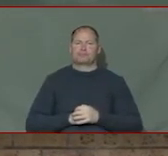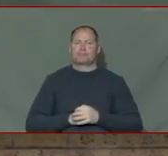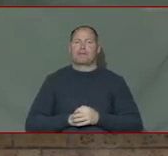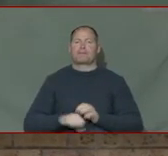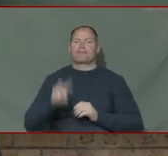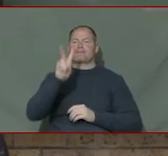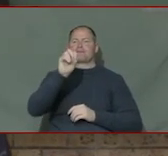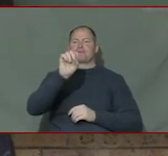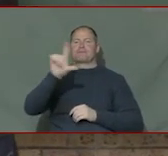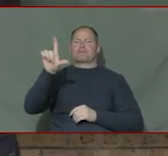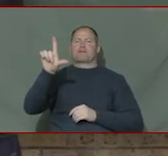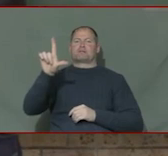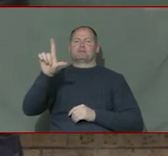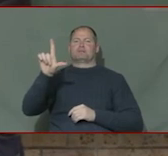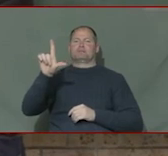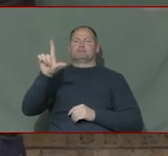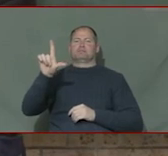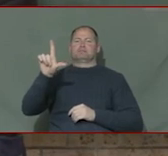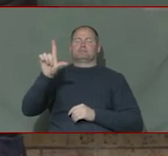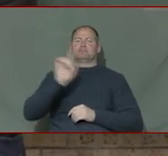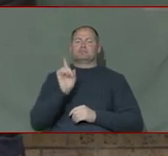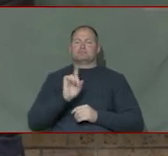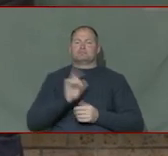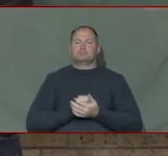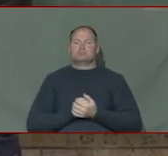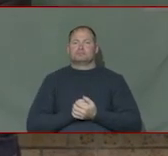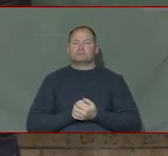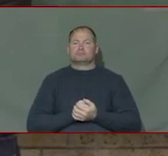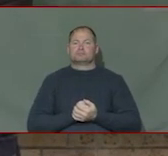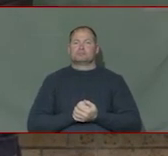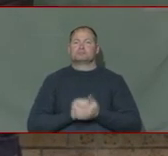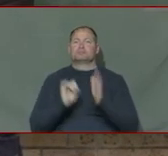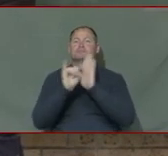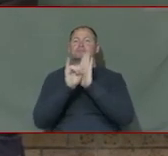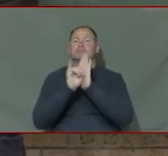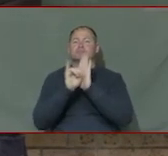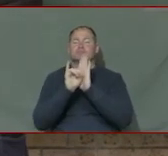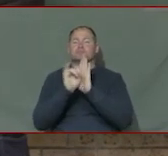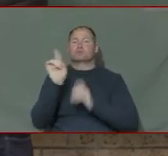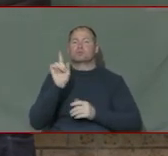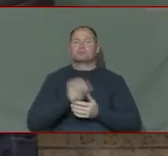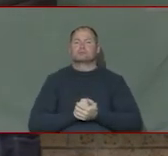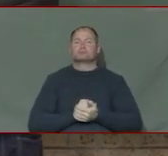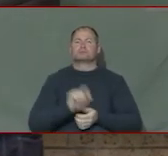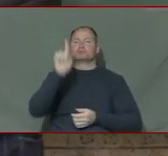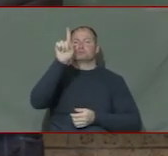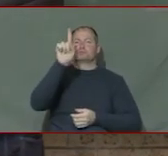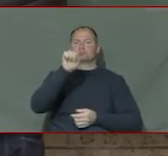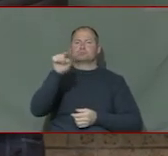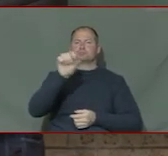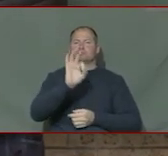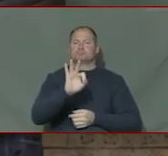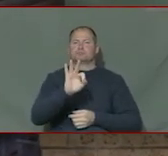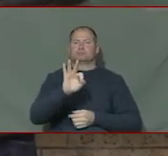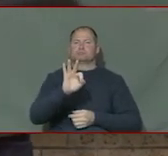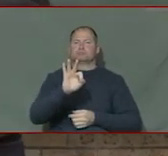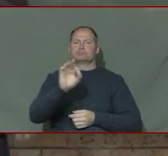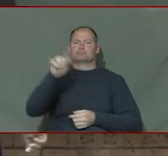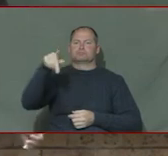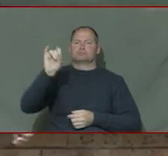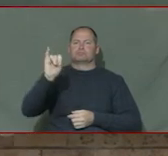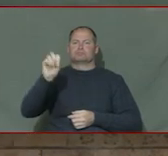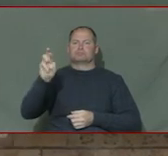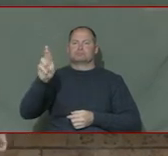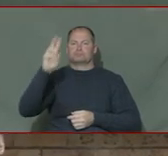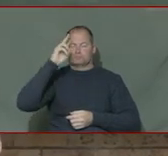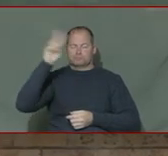of a cone is given by, we identified it as a third pi r squared times height,